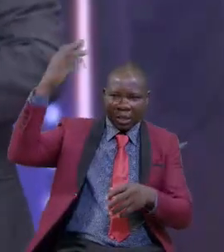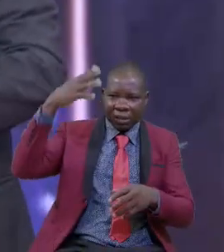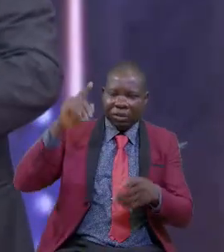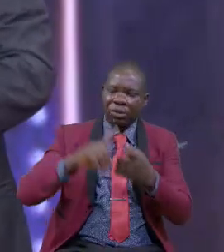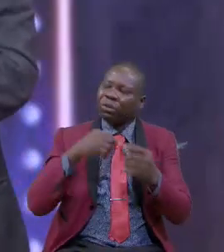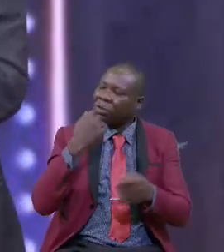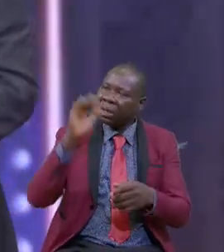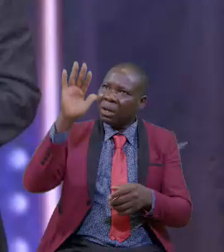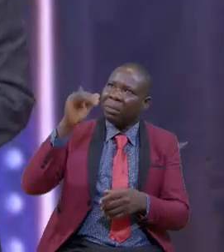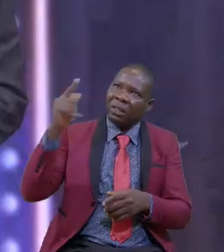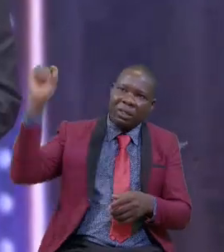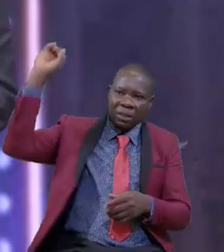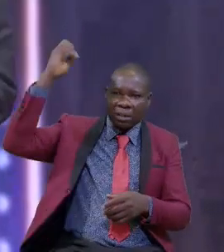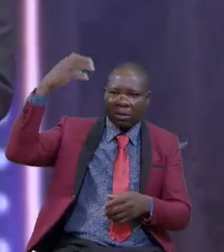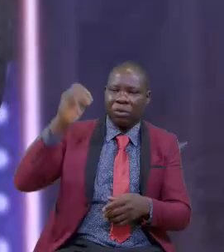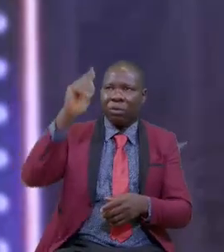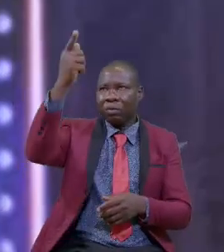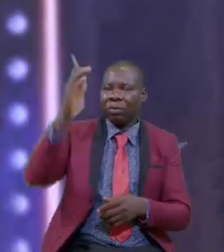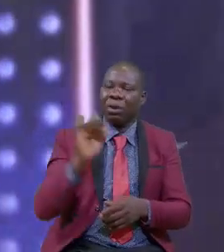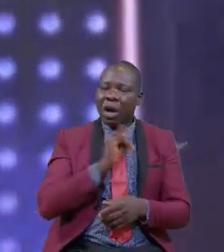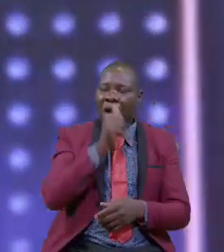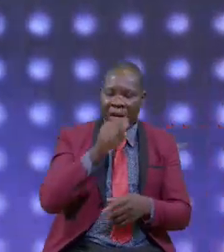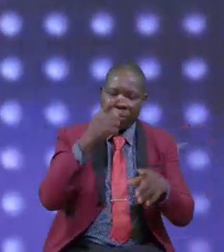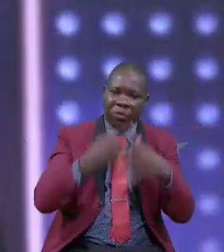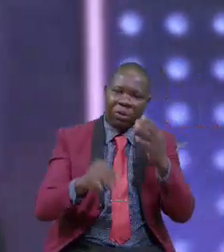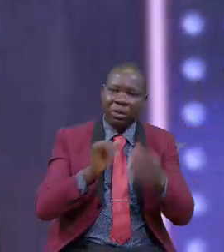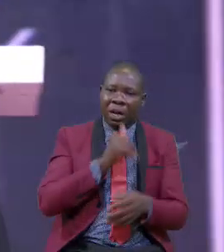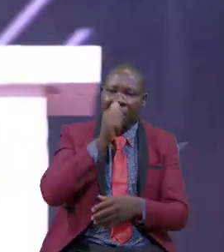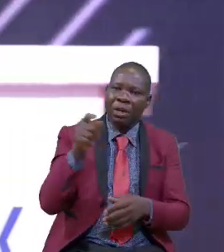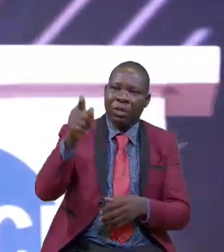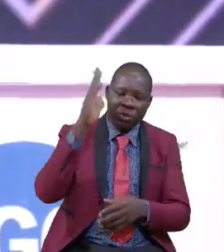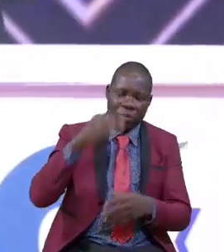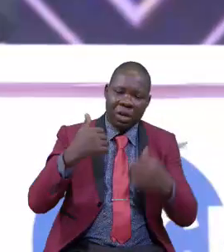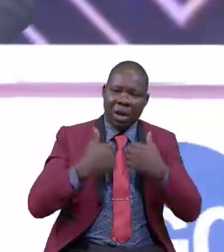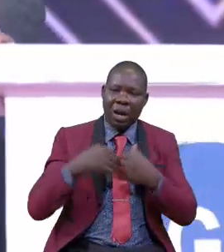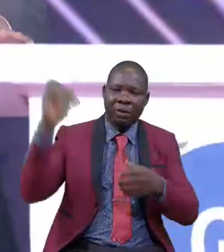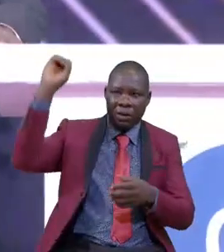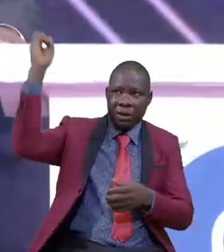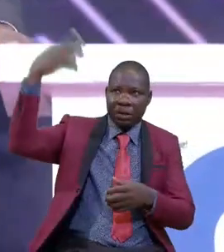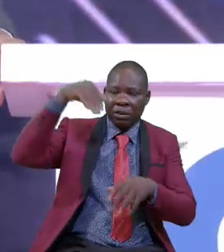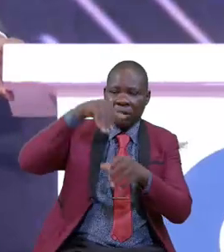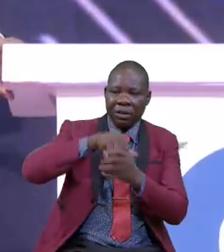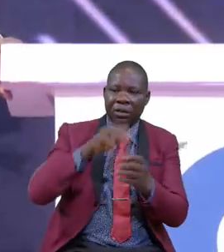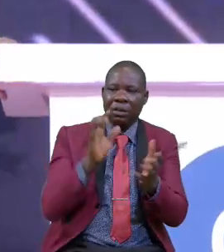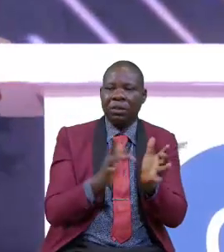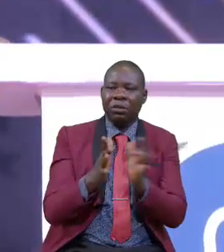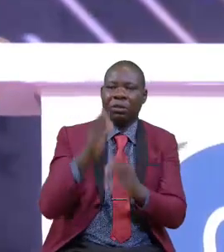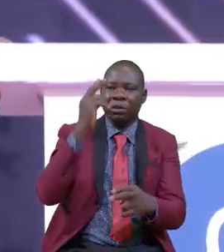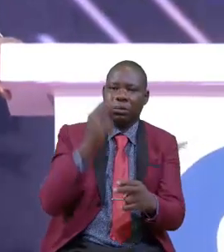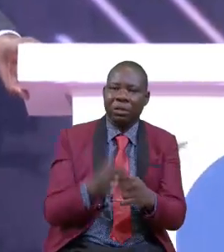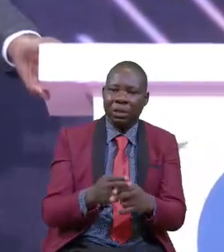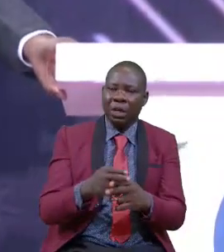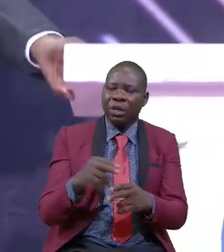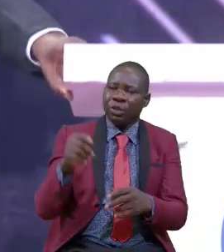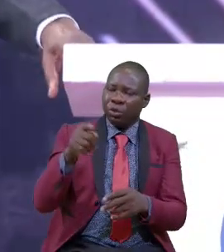am. You'll have grace. Amen. You can come as a teacher, and you need the teaching grace, you can